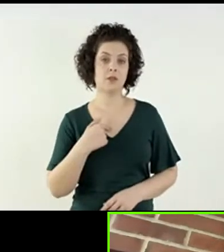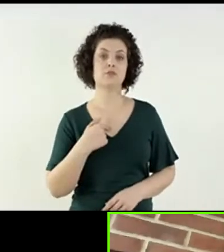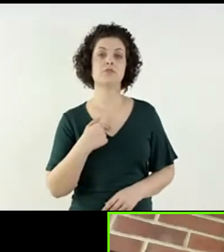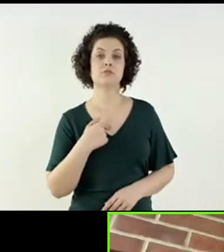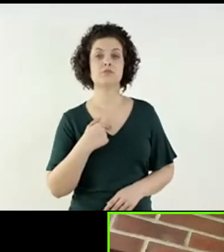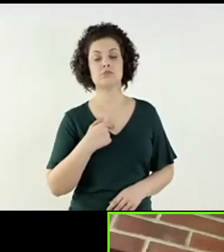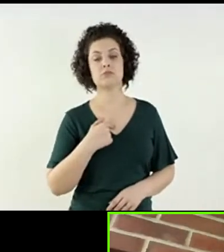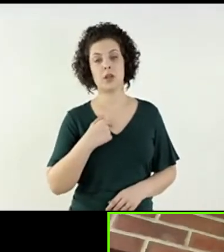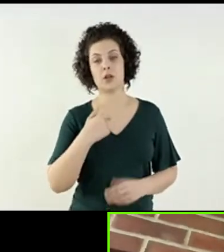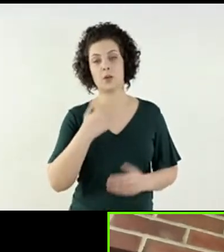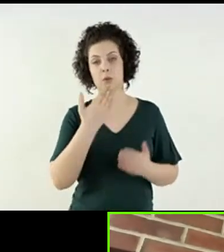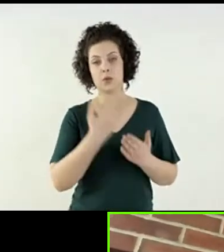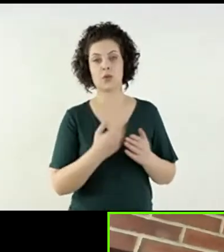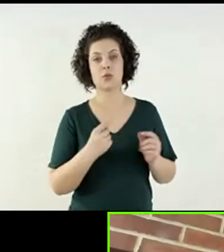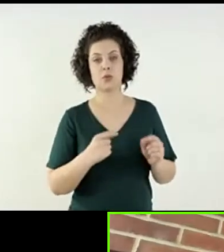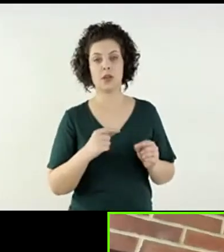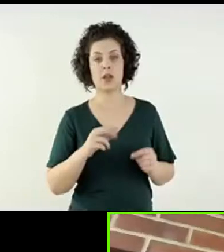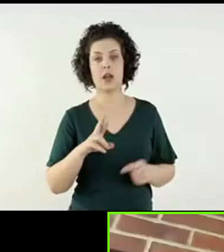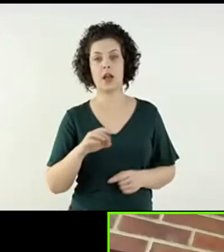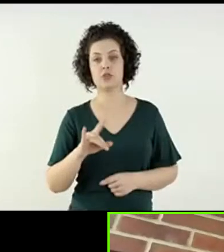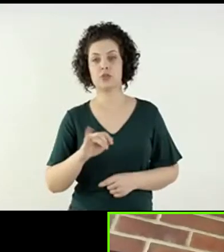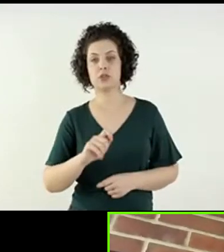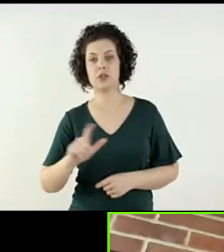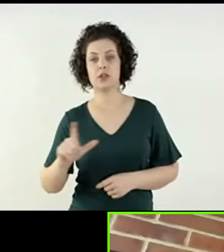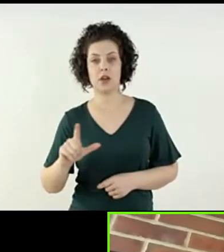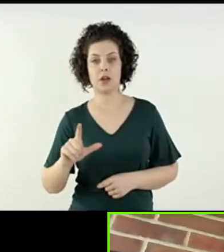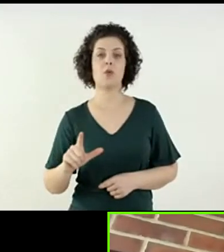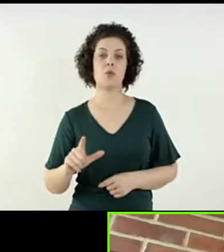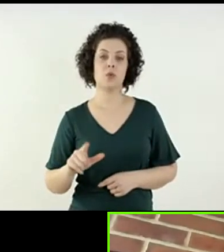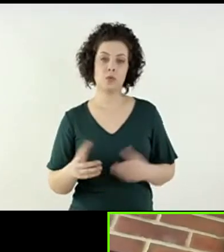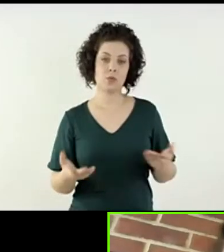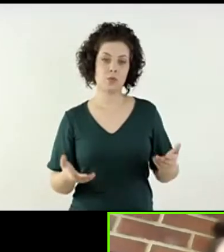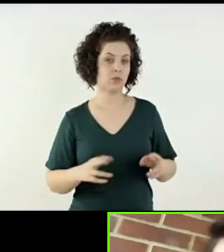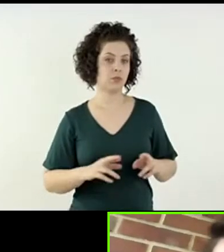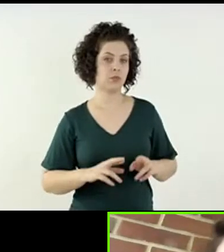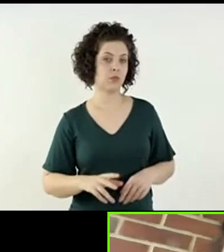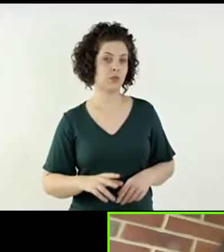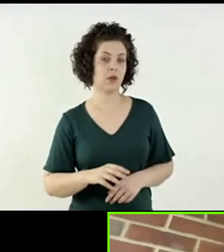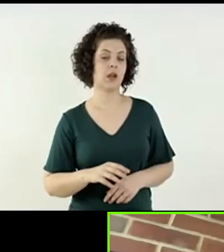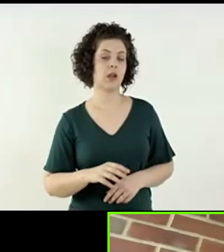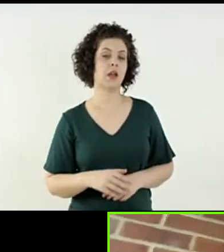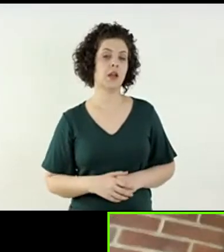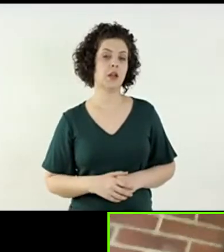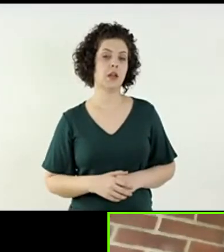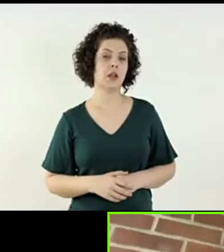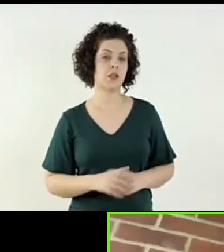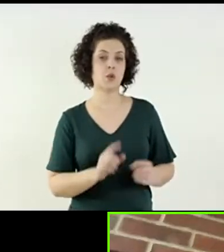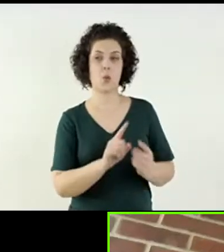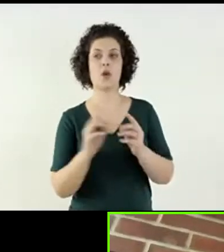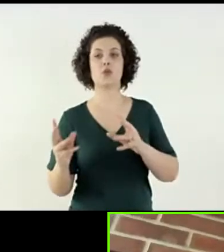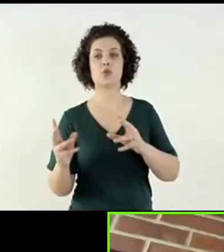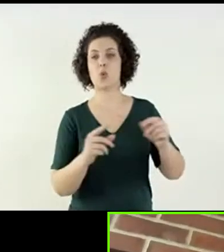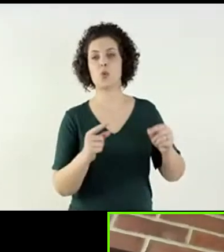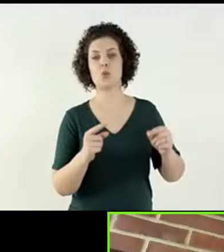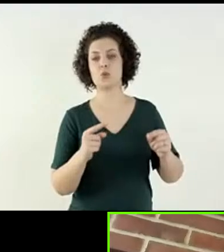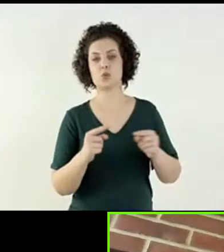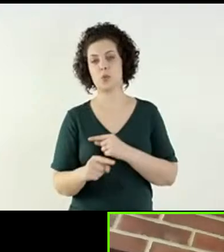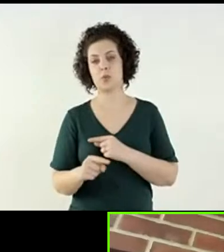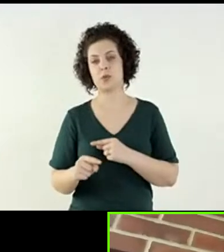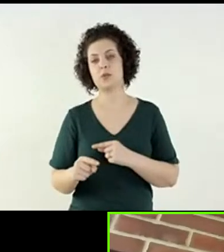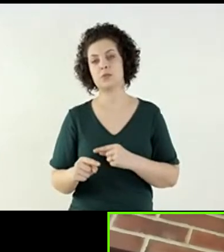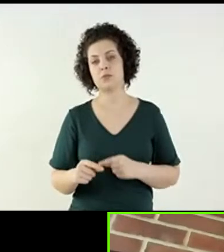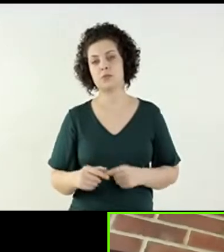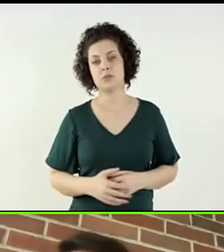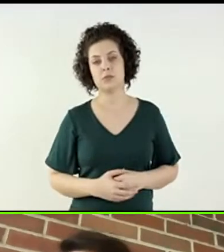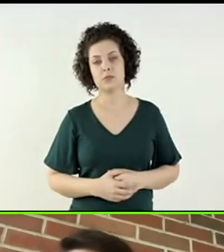understand that that's not, that doesn't sort of do it for everybody. So I think the larger question is the one posed just before that.